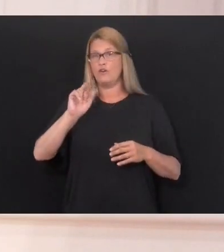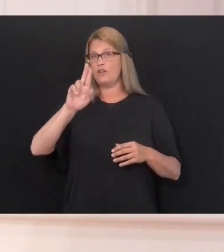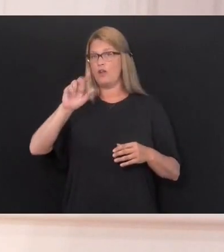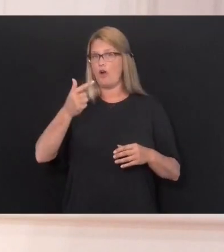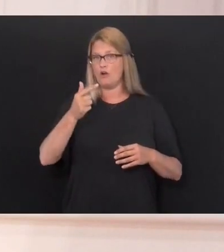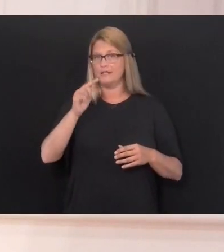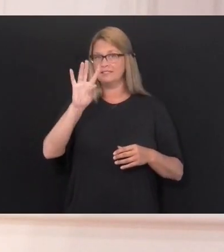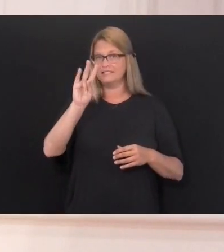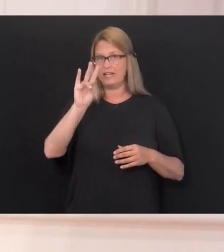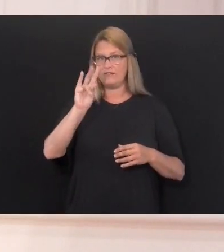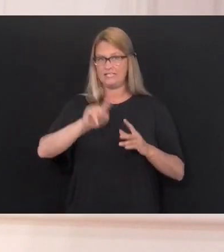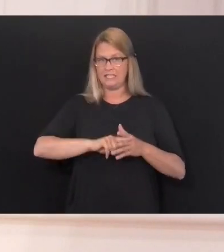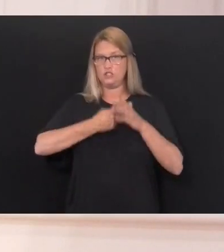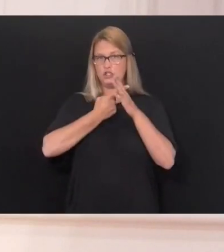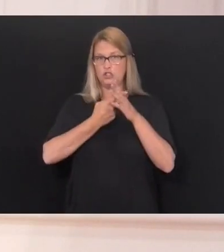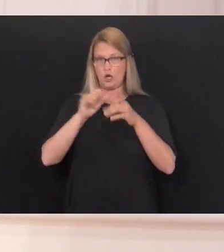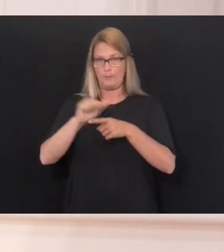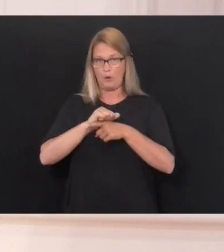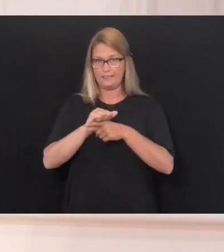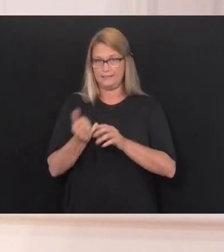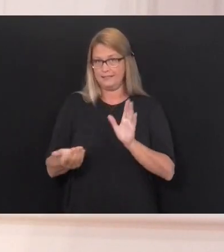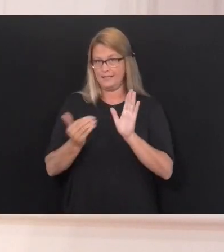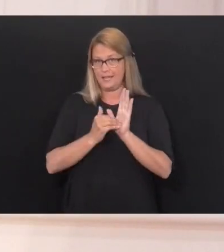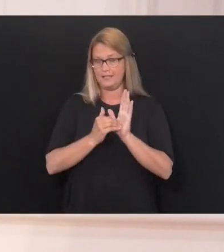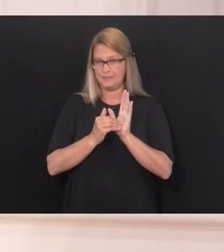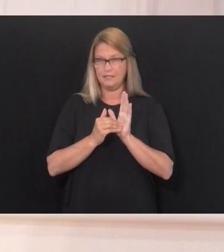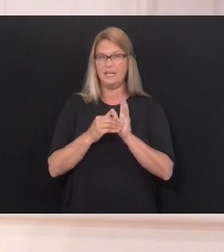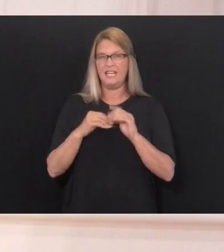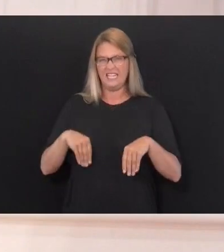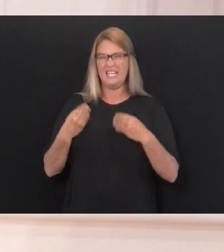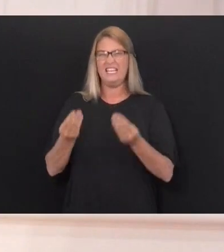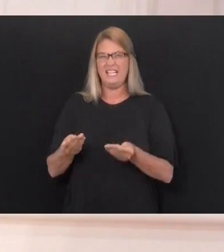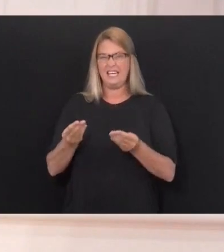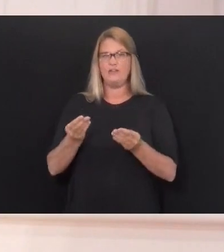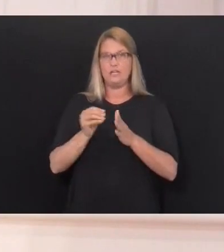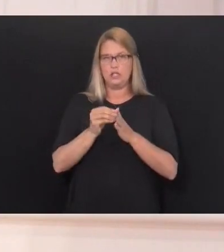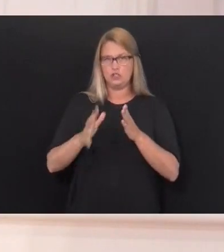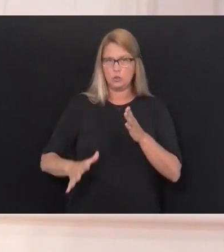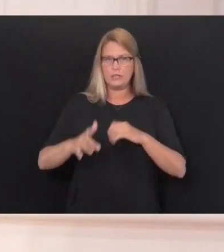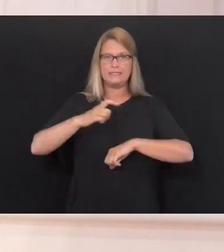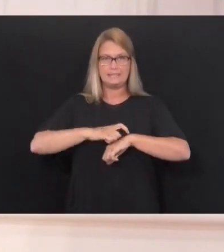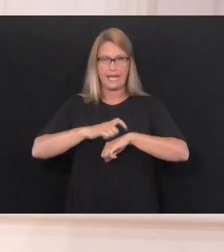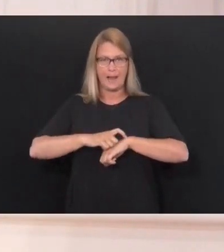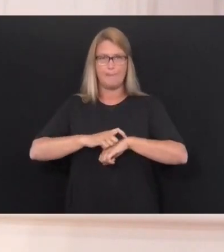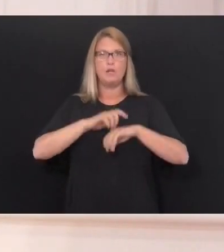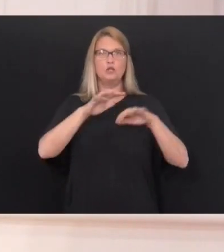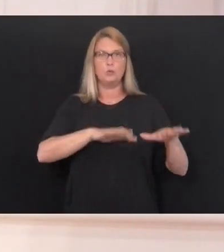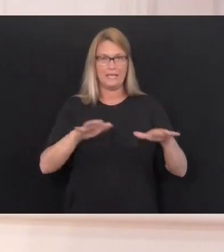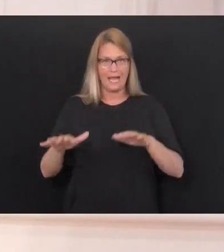doing a fabulous job, is really working with all these superintendents, and we're going to get that done. Now, but